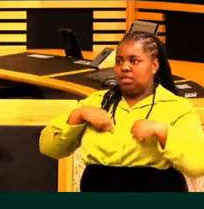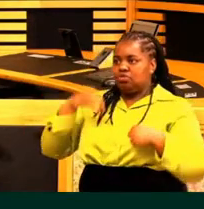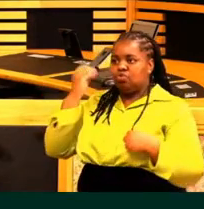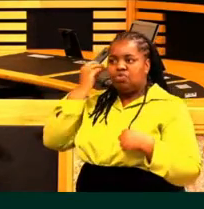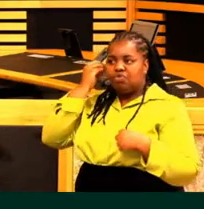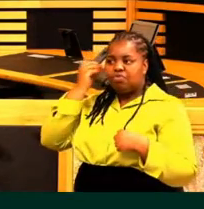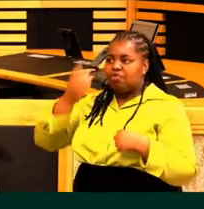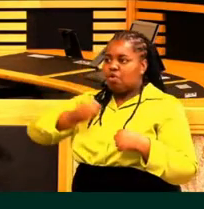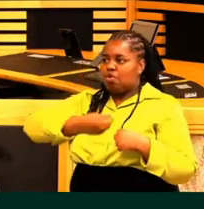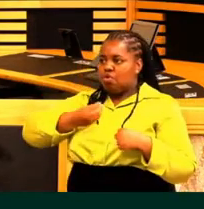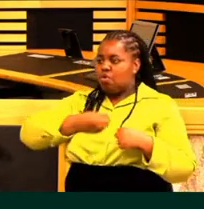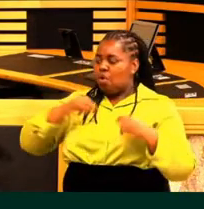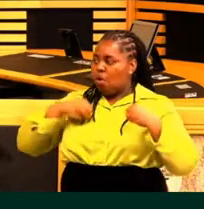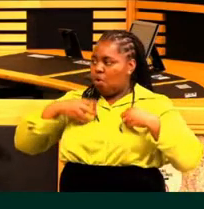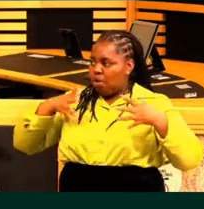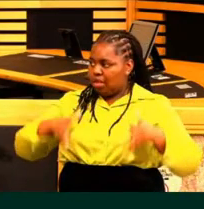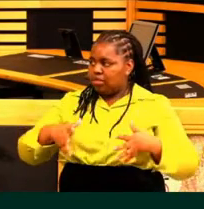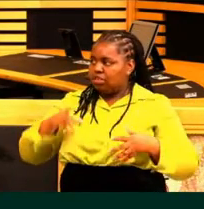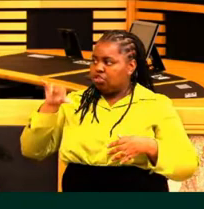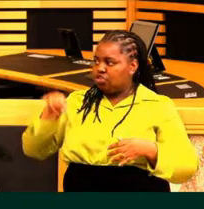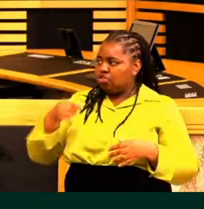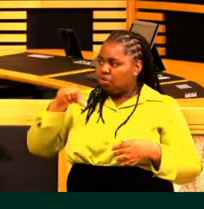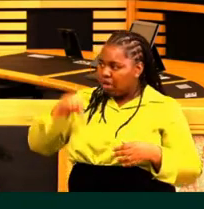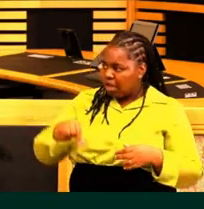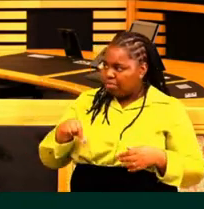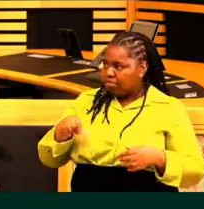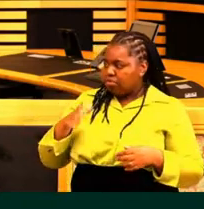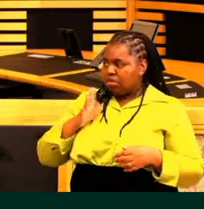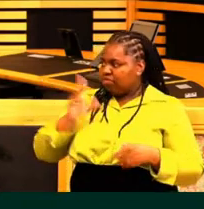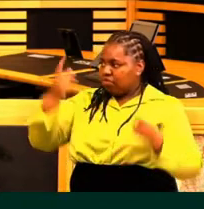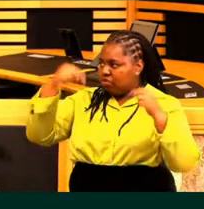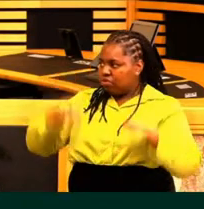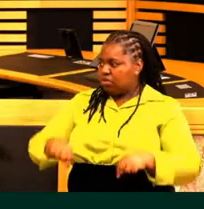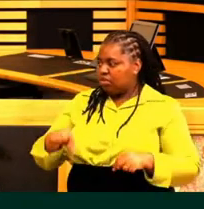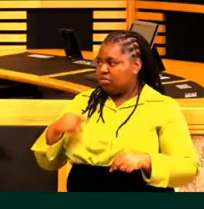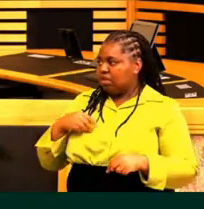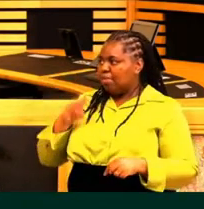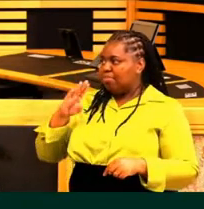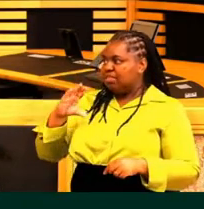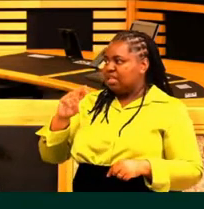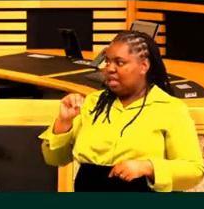to young entrepreneurs in geocabulous opportunities